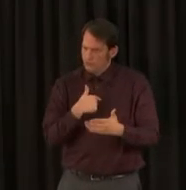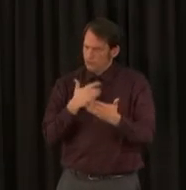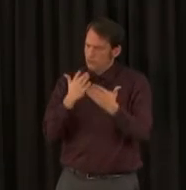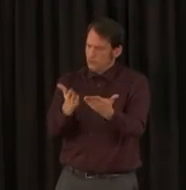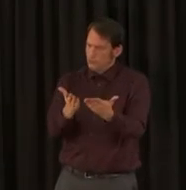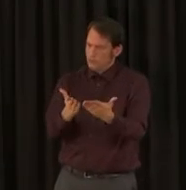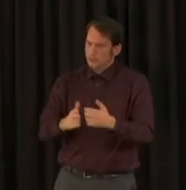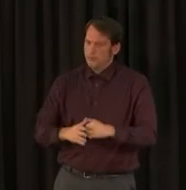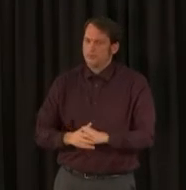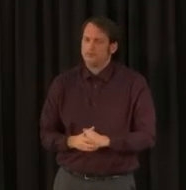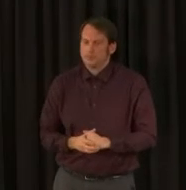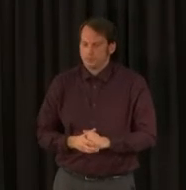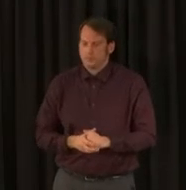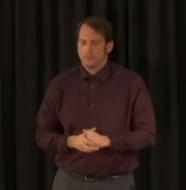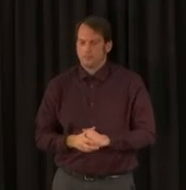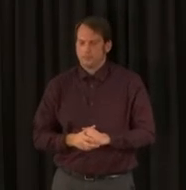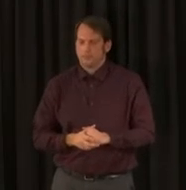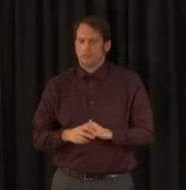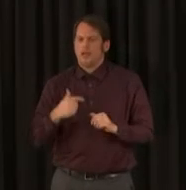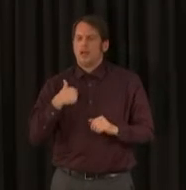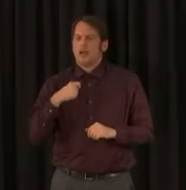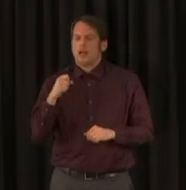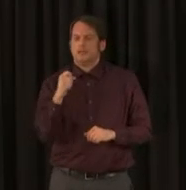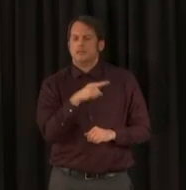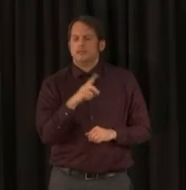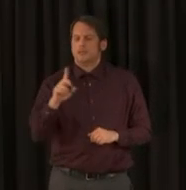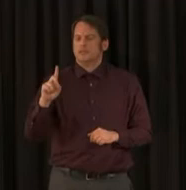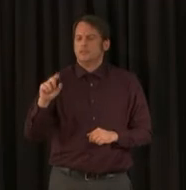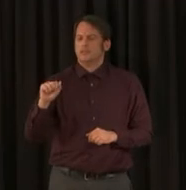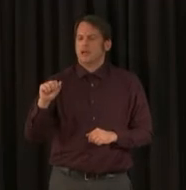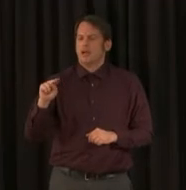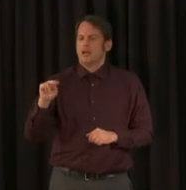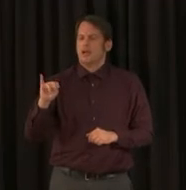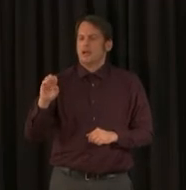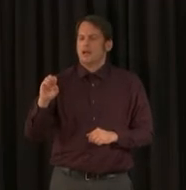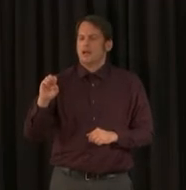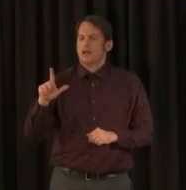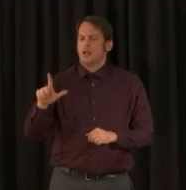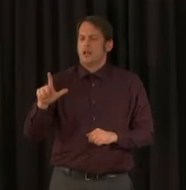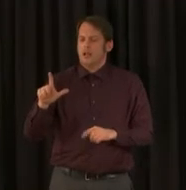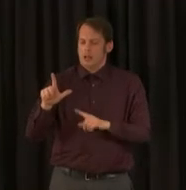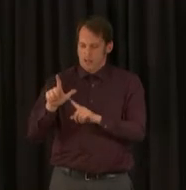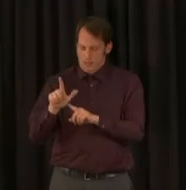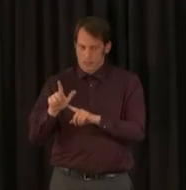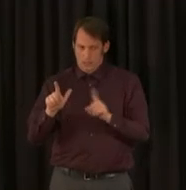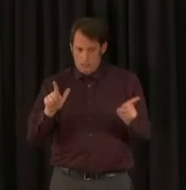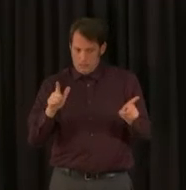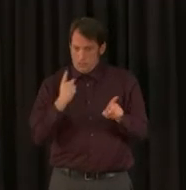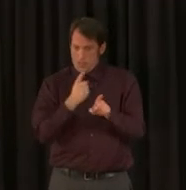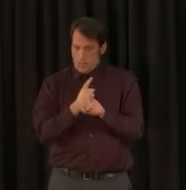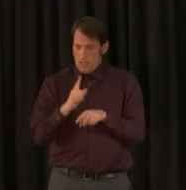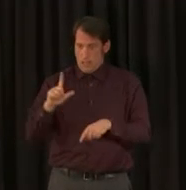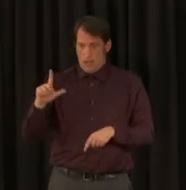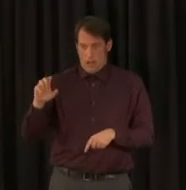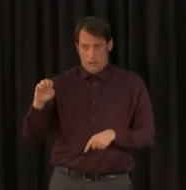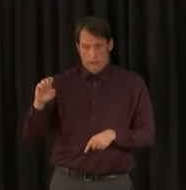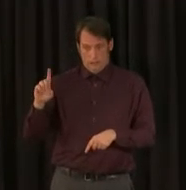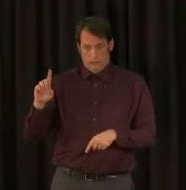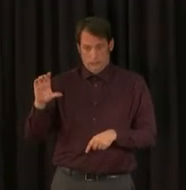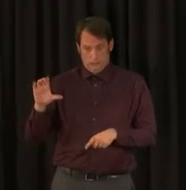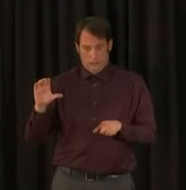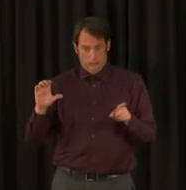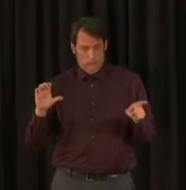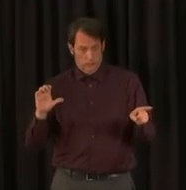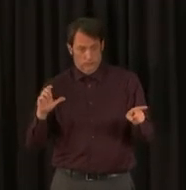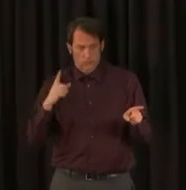ask Daniel to double down on something here, because you are the Latino Economic Development Center. But I think it's important for people